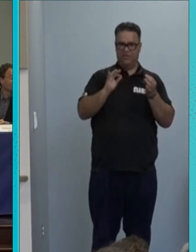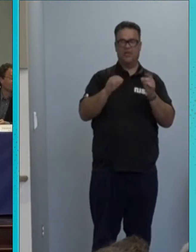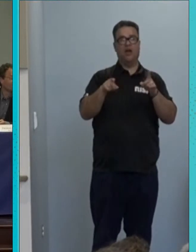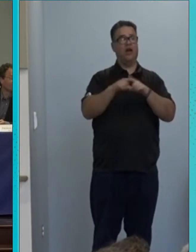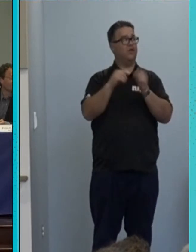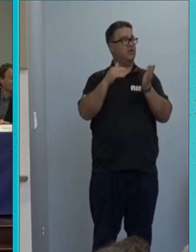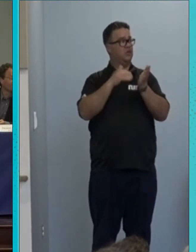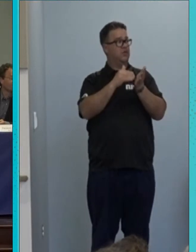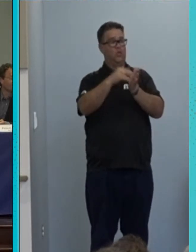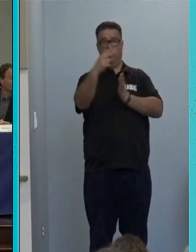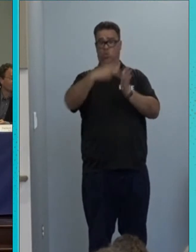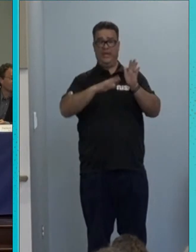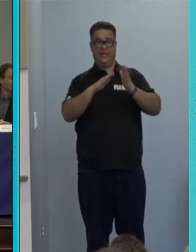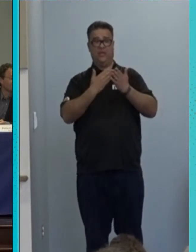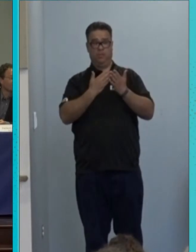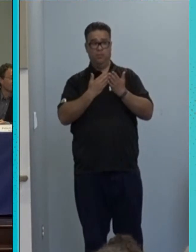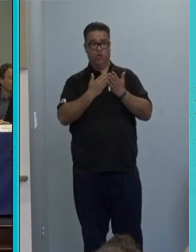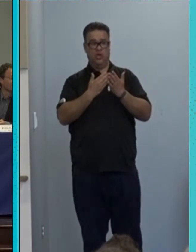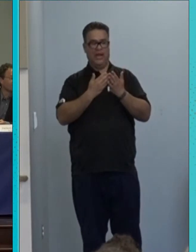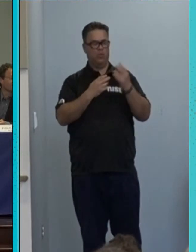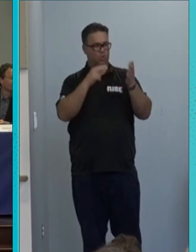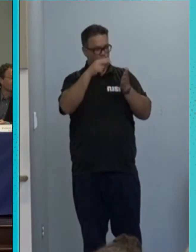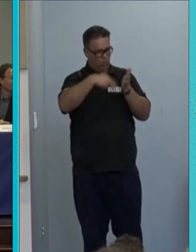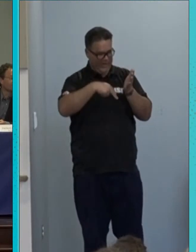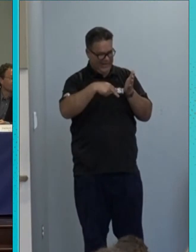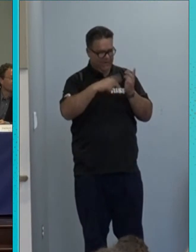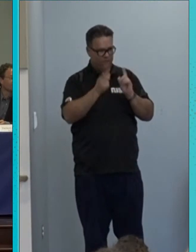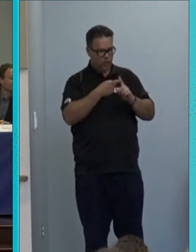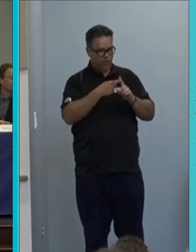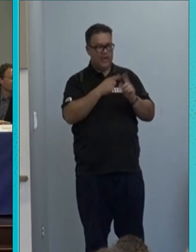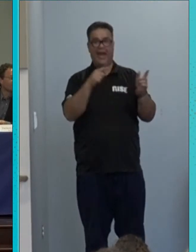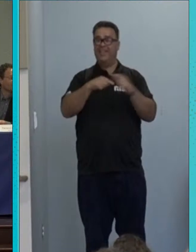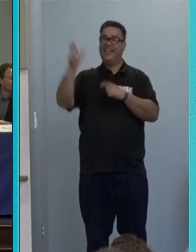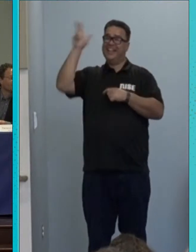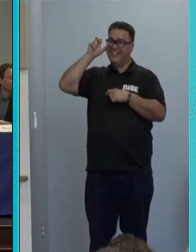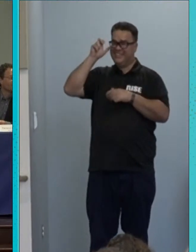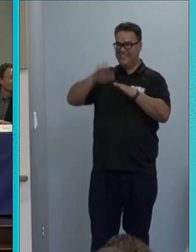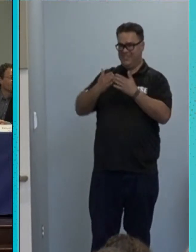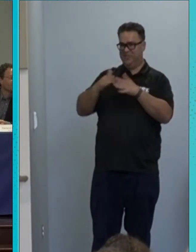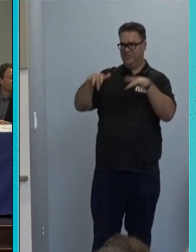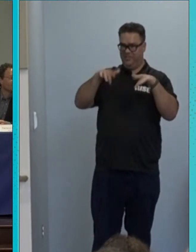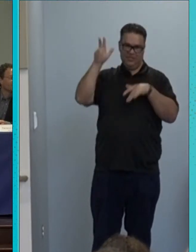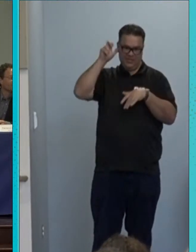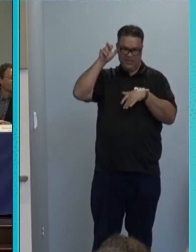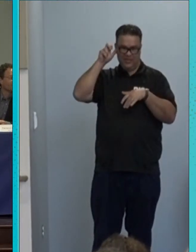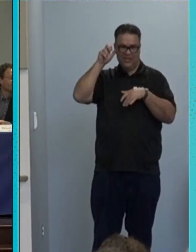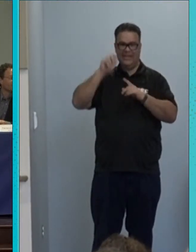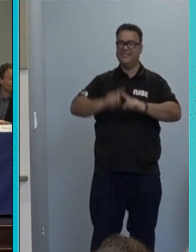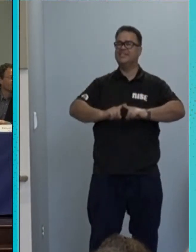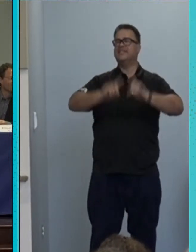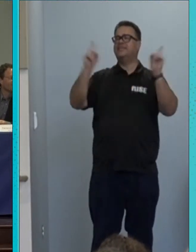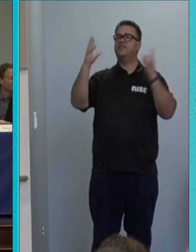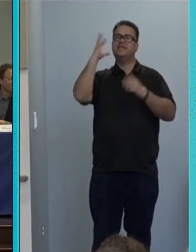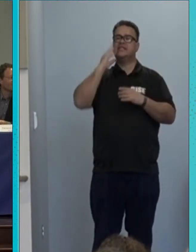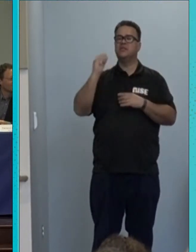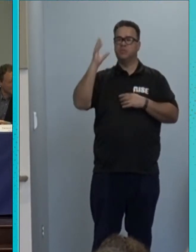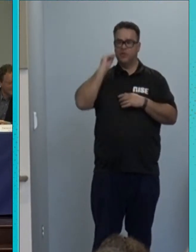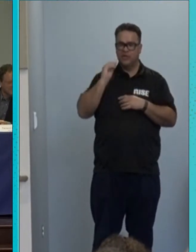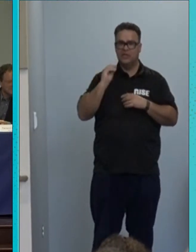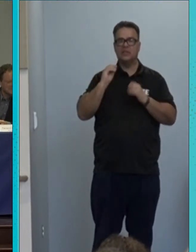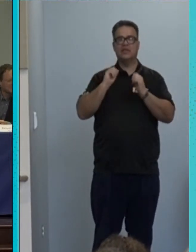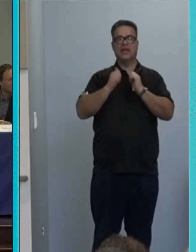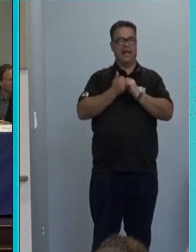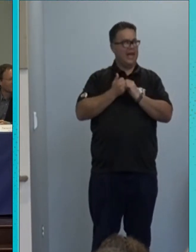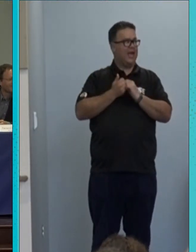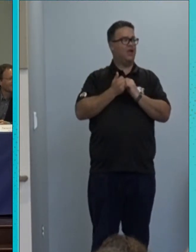book with my eyes first and then listen to it. And it's so different how I read it